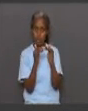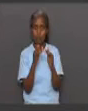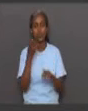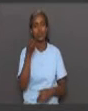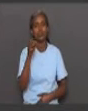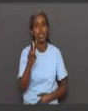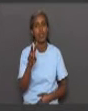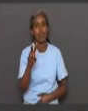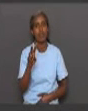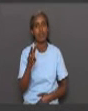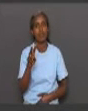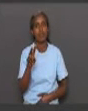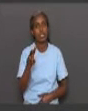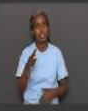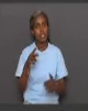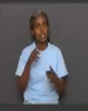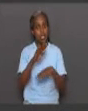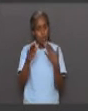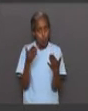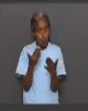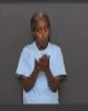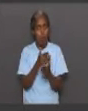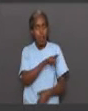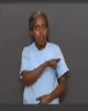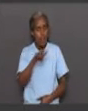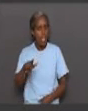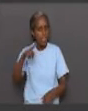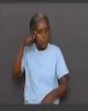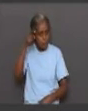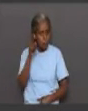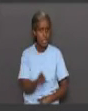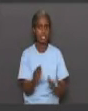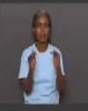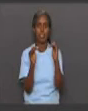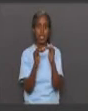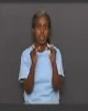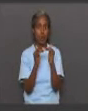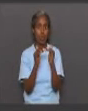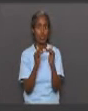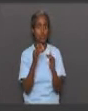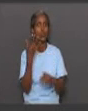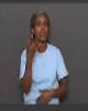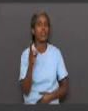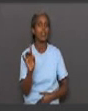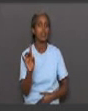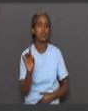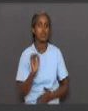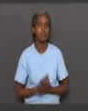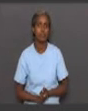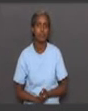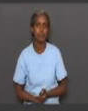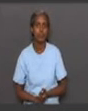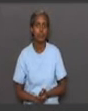is equal to 12, then the whole line must be equal to